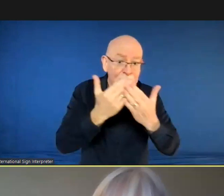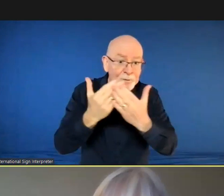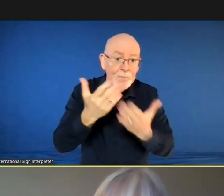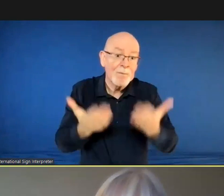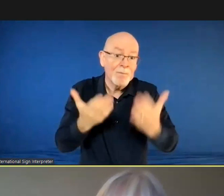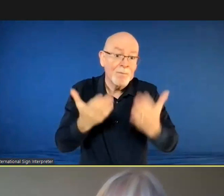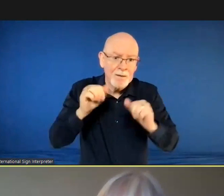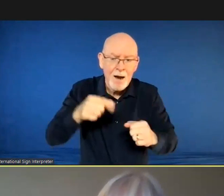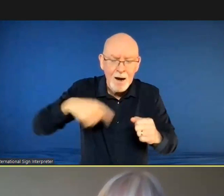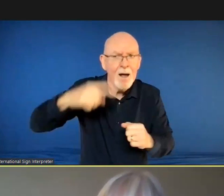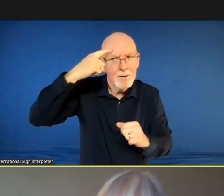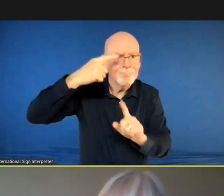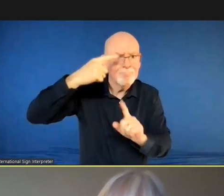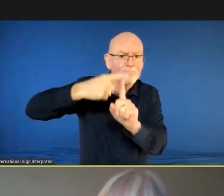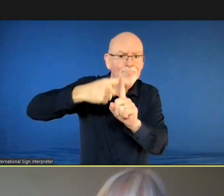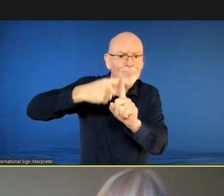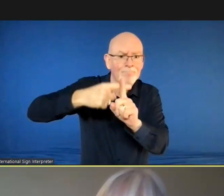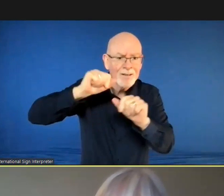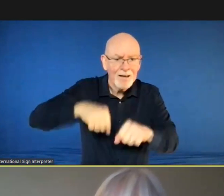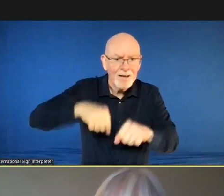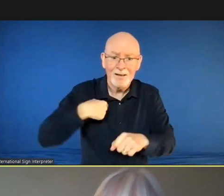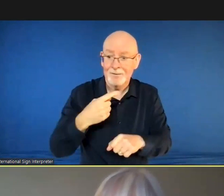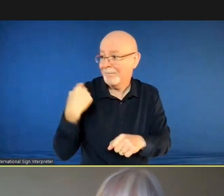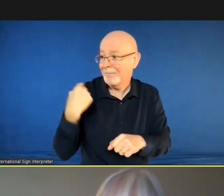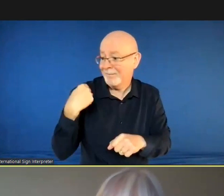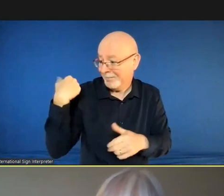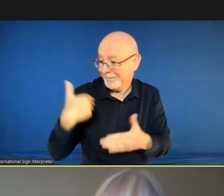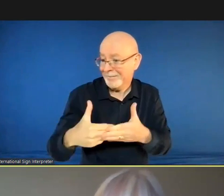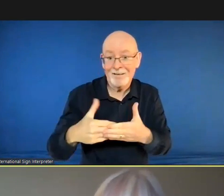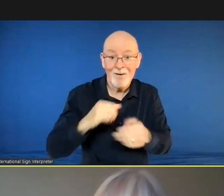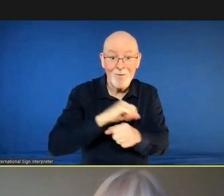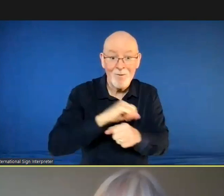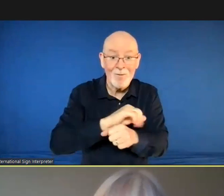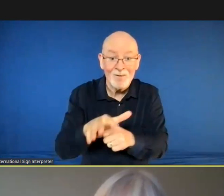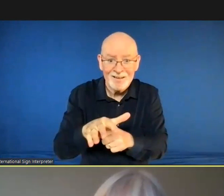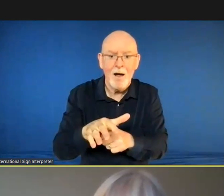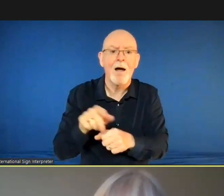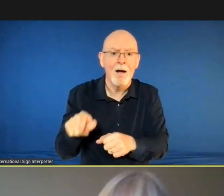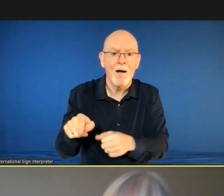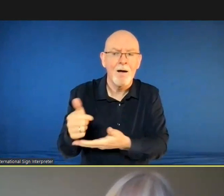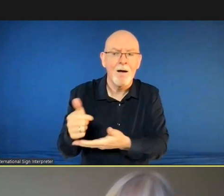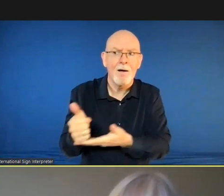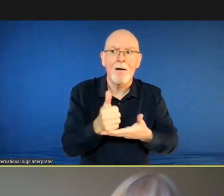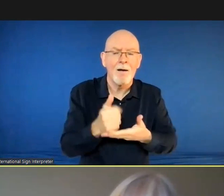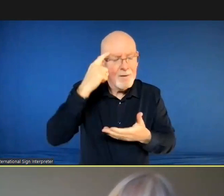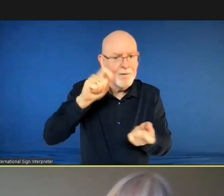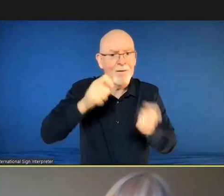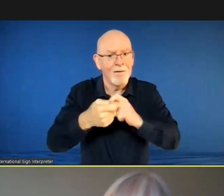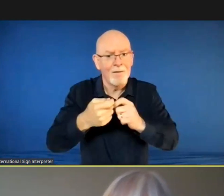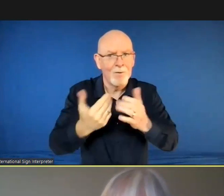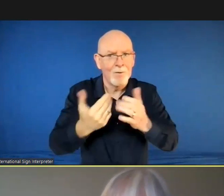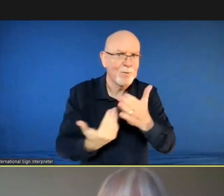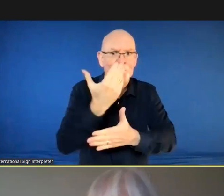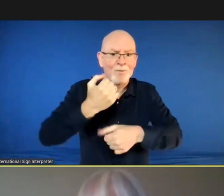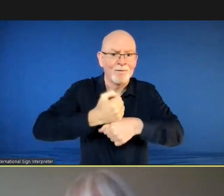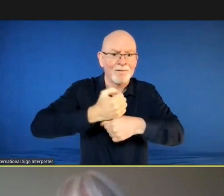chance lead to a fundamental rethink about how education is delivered, perhaps it could start by looking